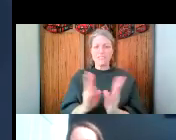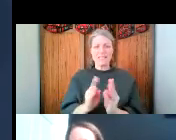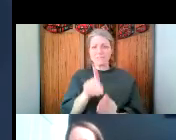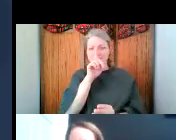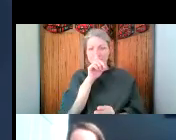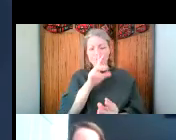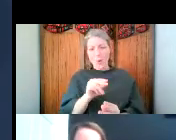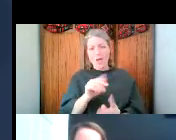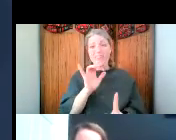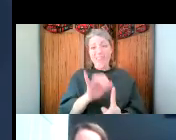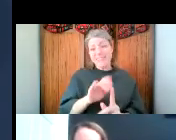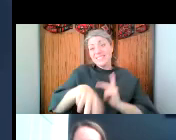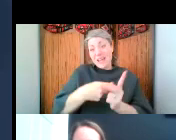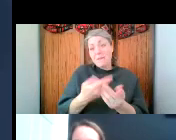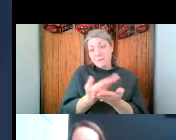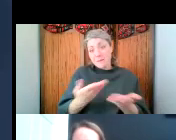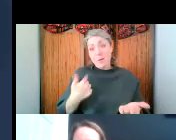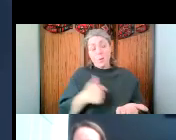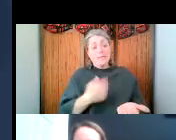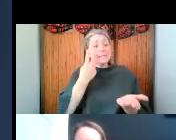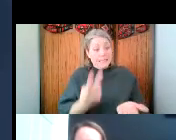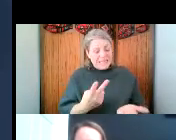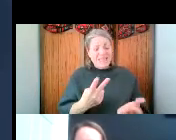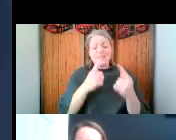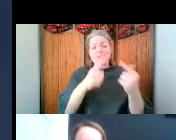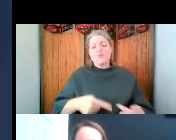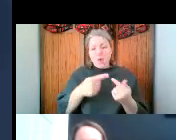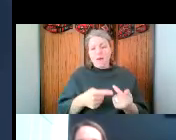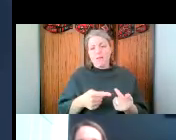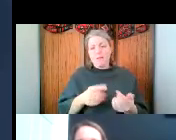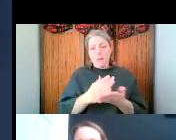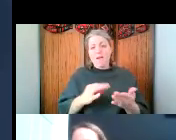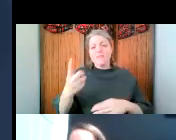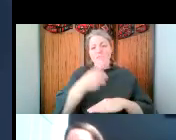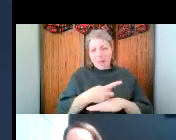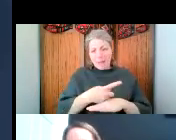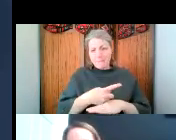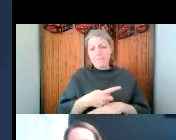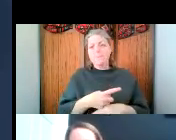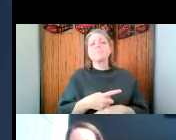So that's what we see. That's what happens. And that's the difficult part in the day. But we have to think